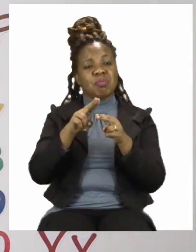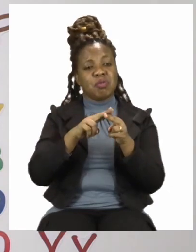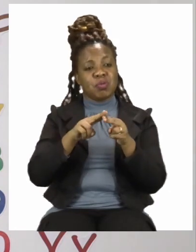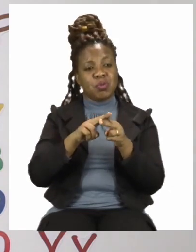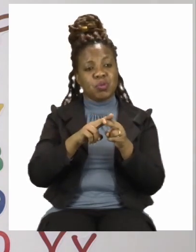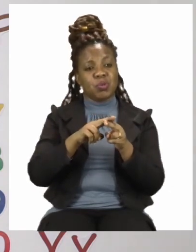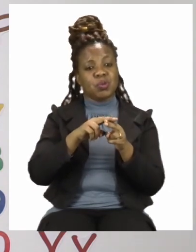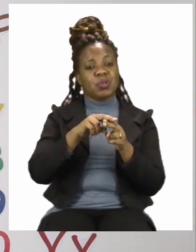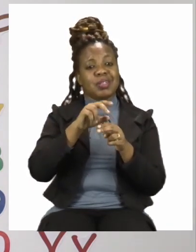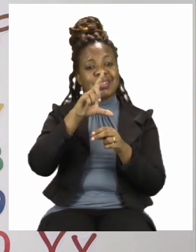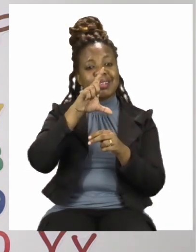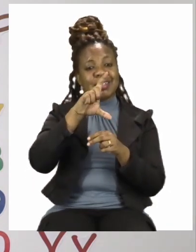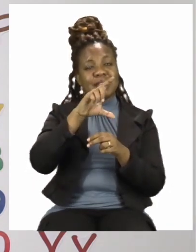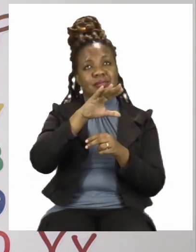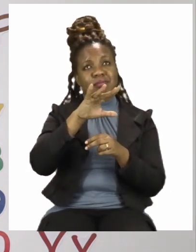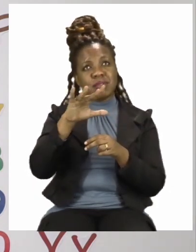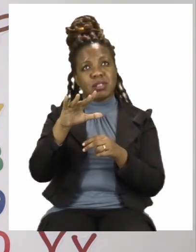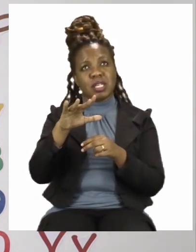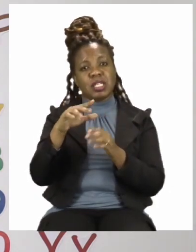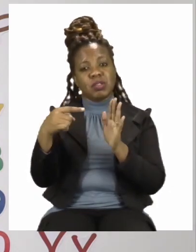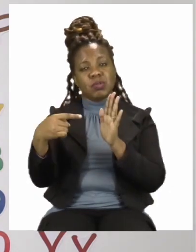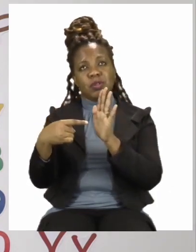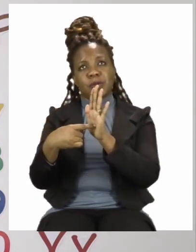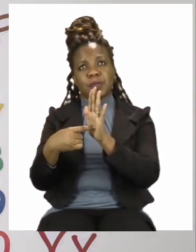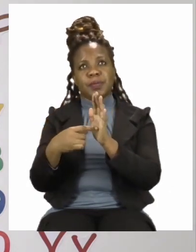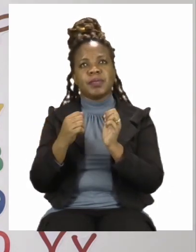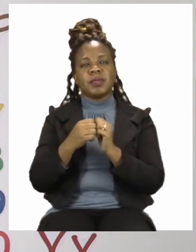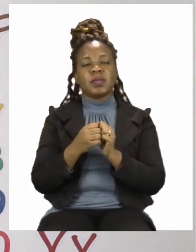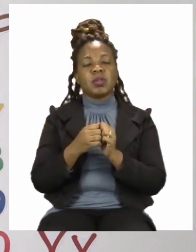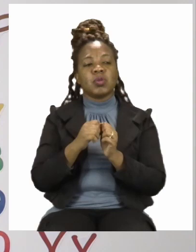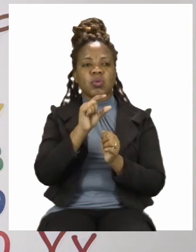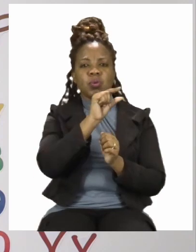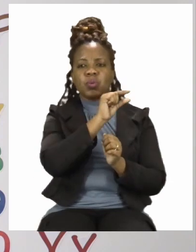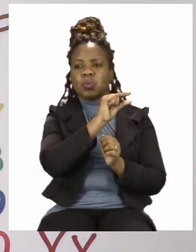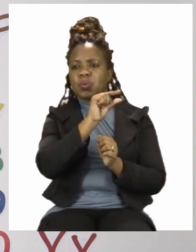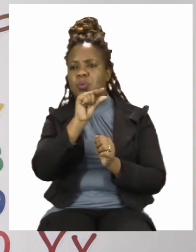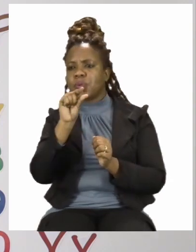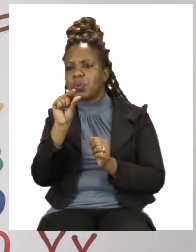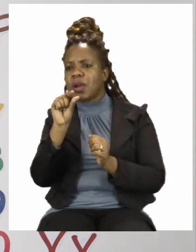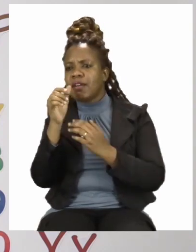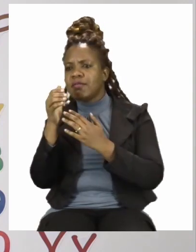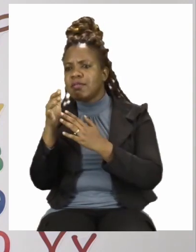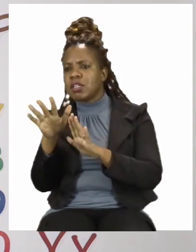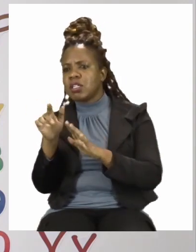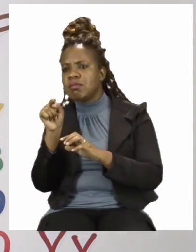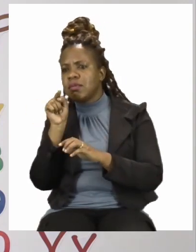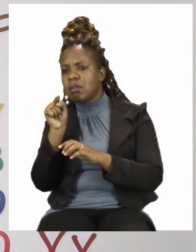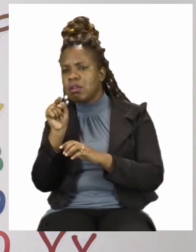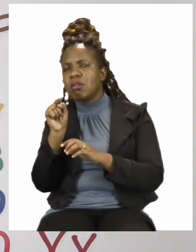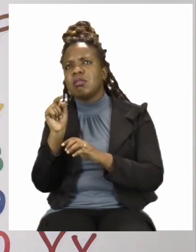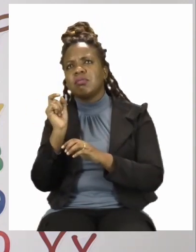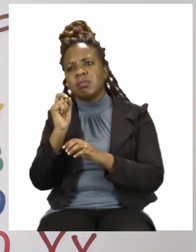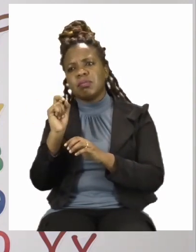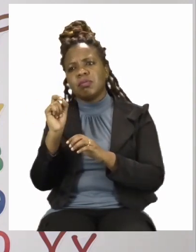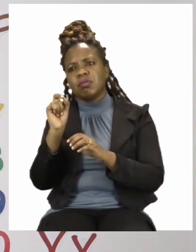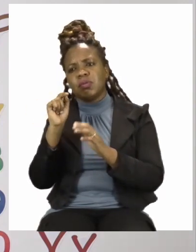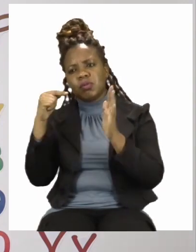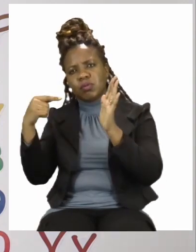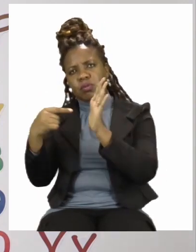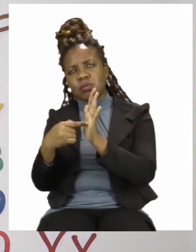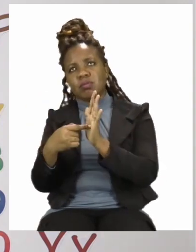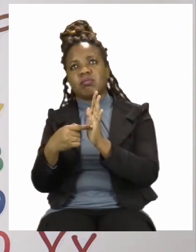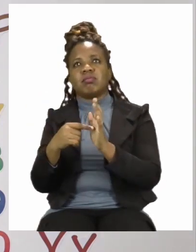full stops. So at the end of my sentence, I need to put a full